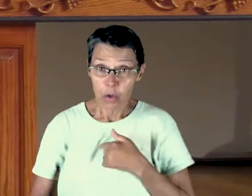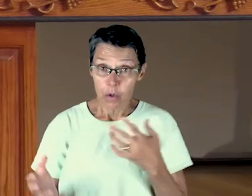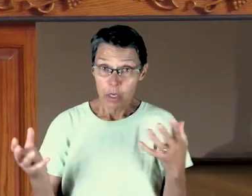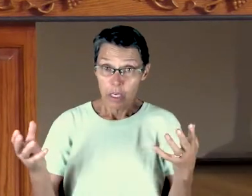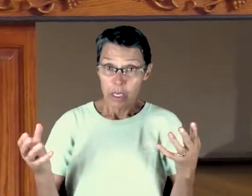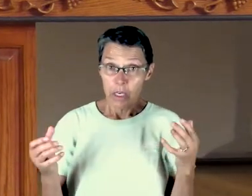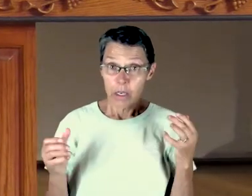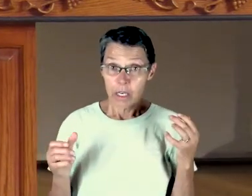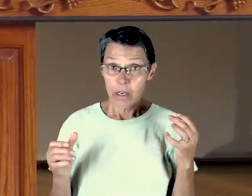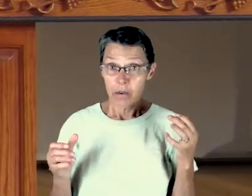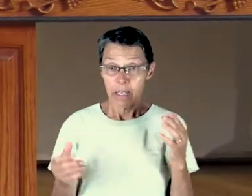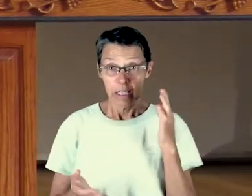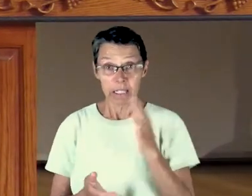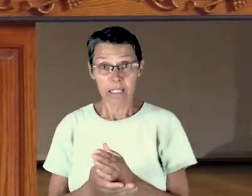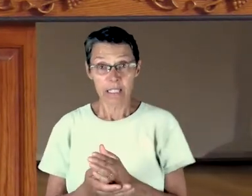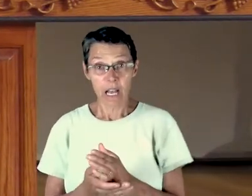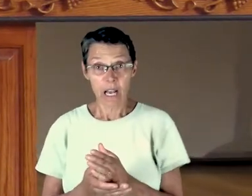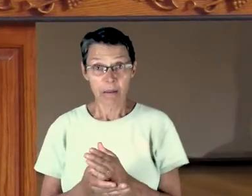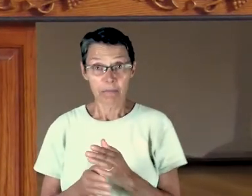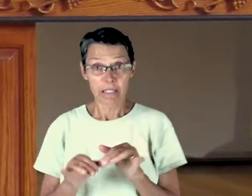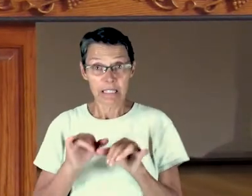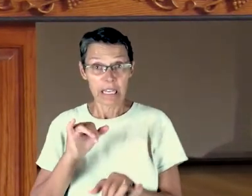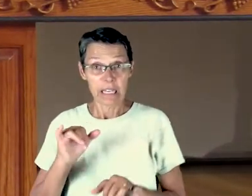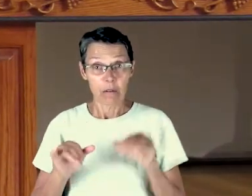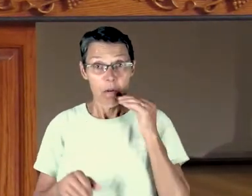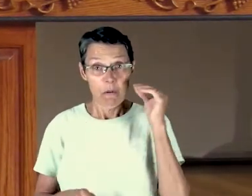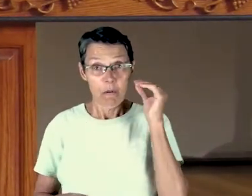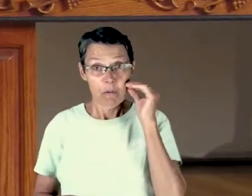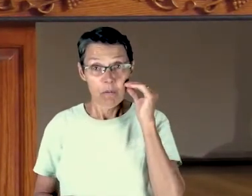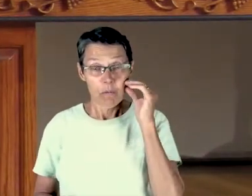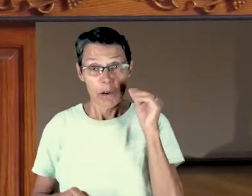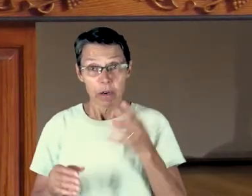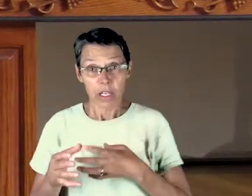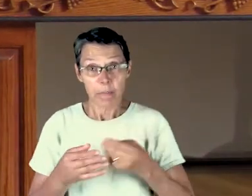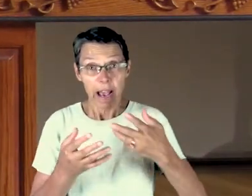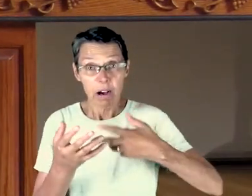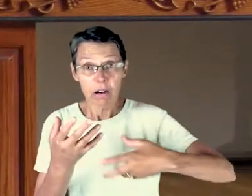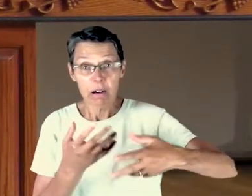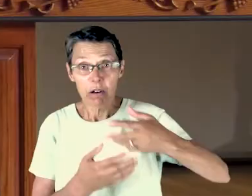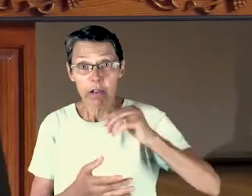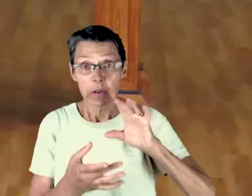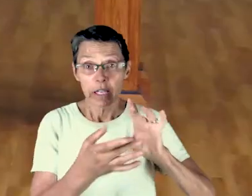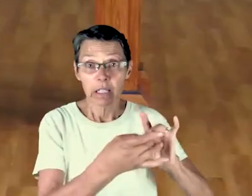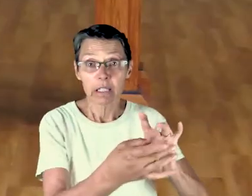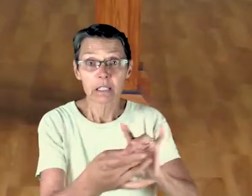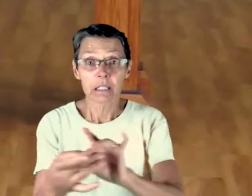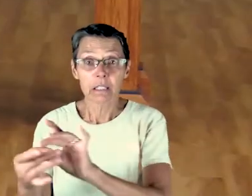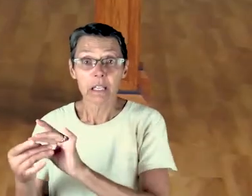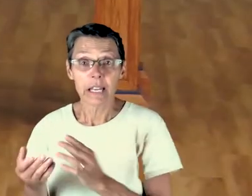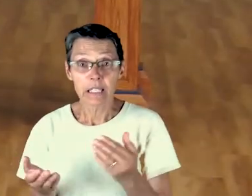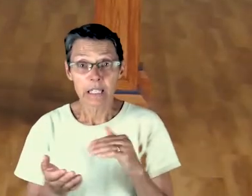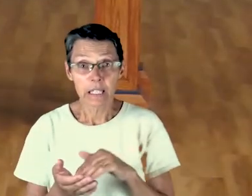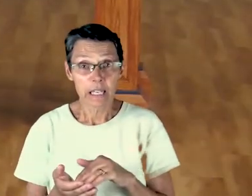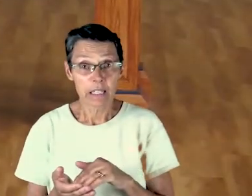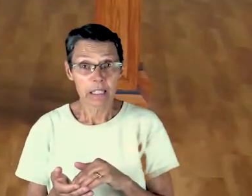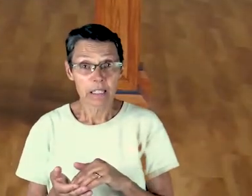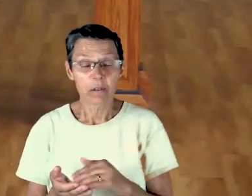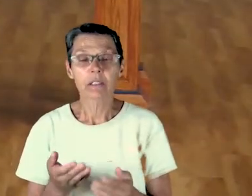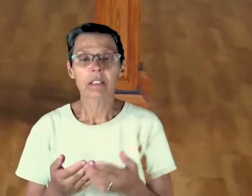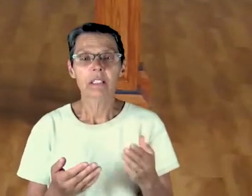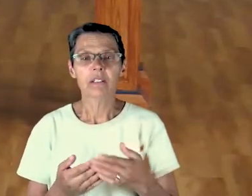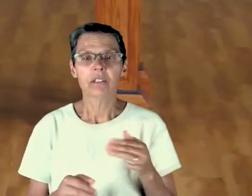of sheltering at home? Do we want to come out of isolation? Do we want to reconnect with one another? Or is it just easier not